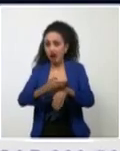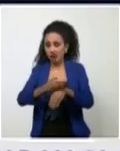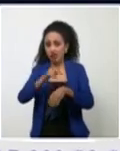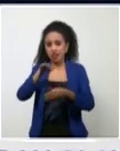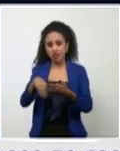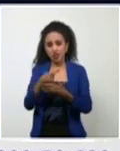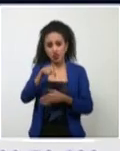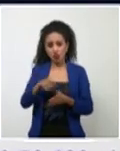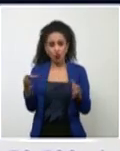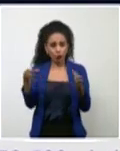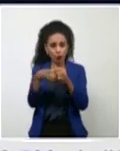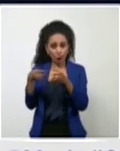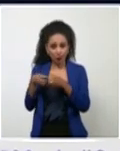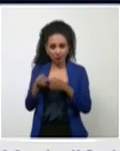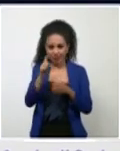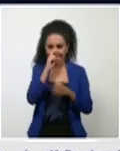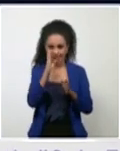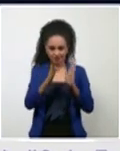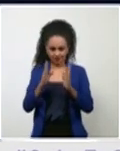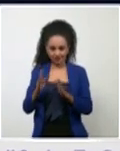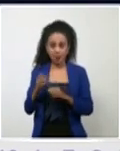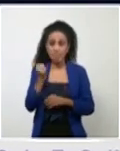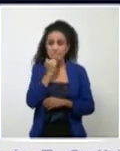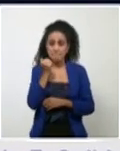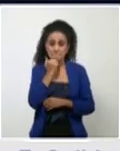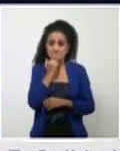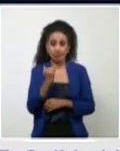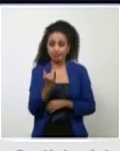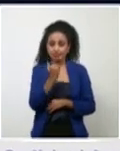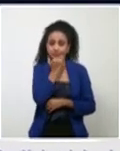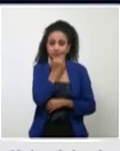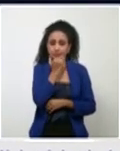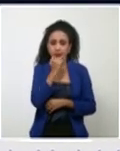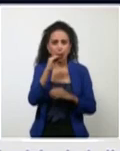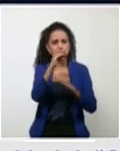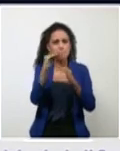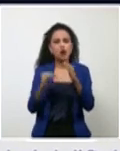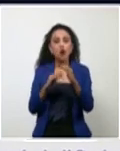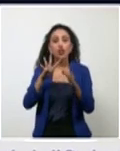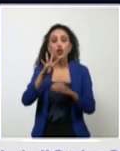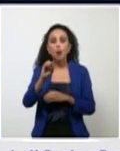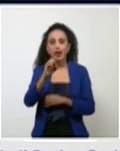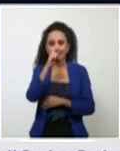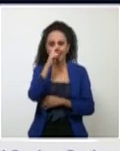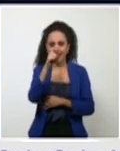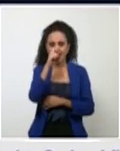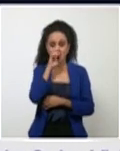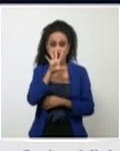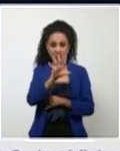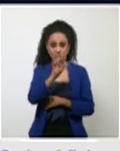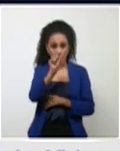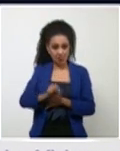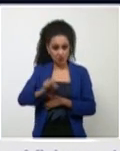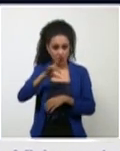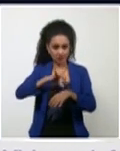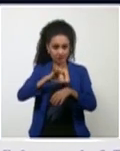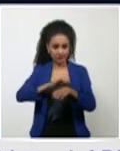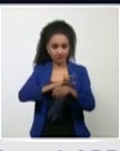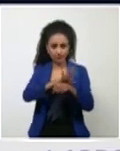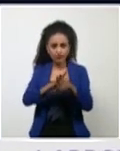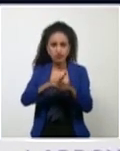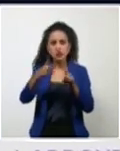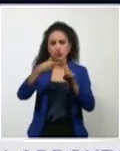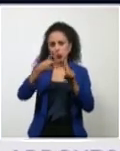By age group, the most affected was under 40 years of age with 5 cases, followed by the